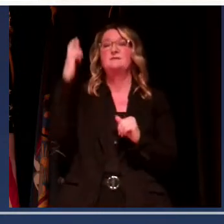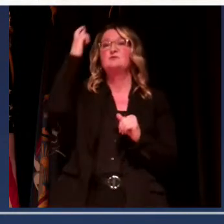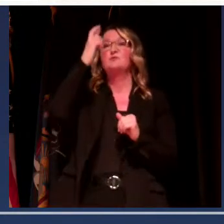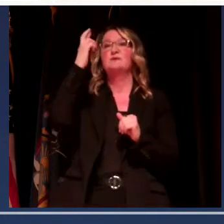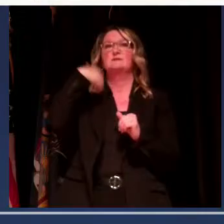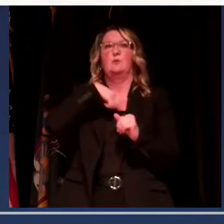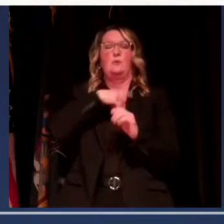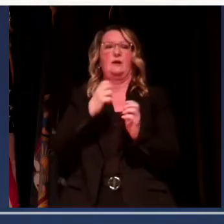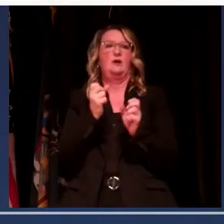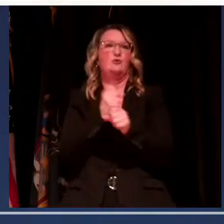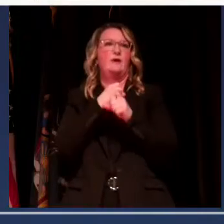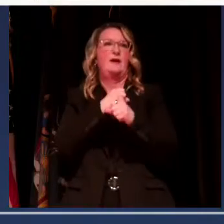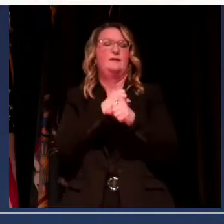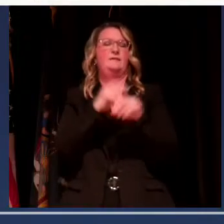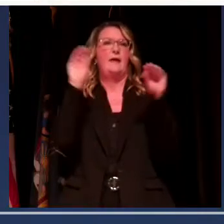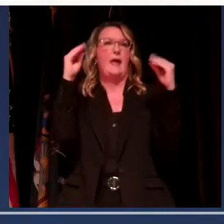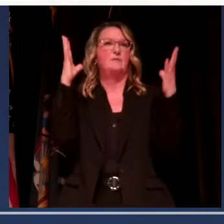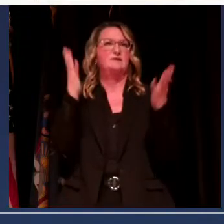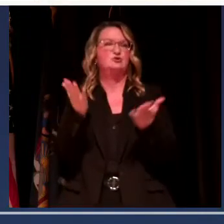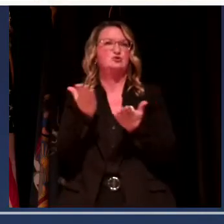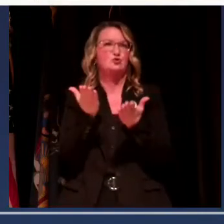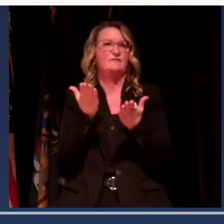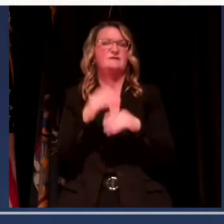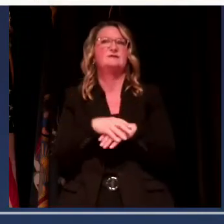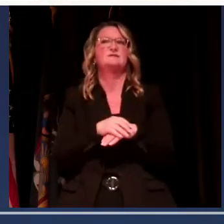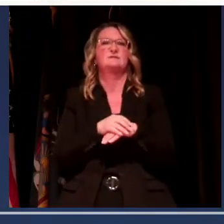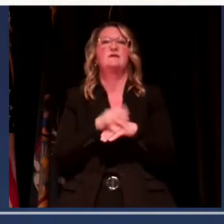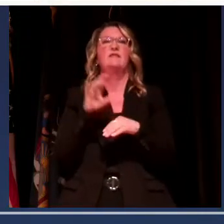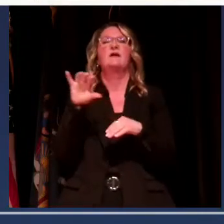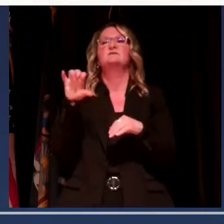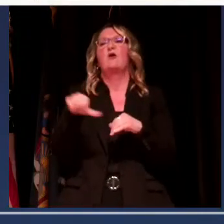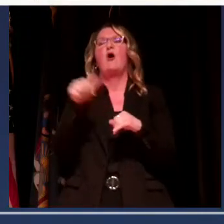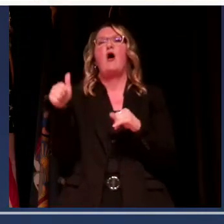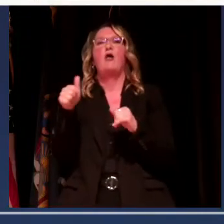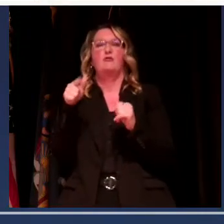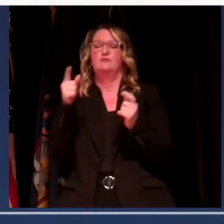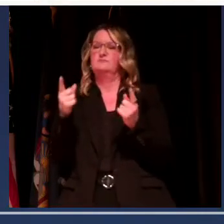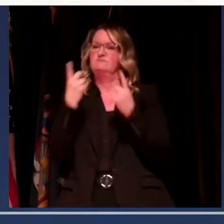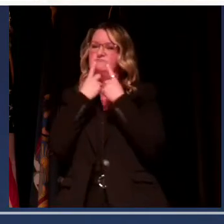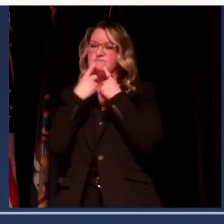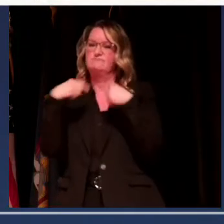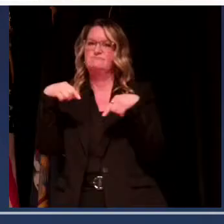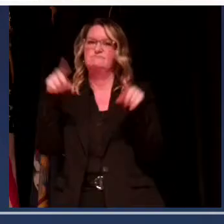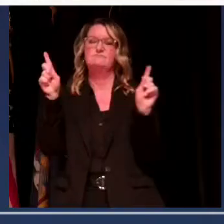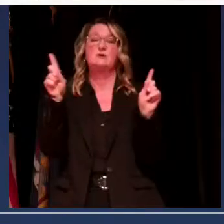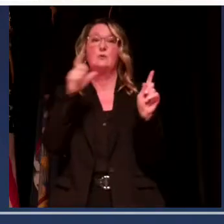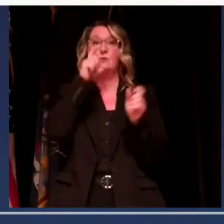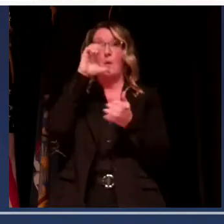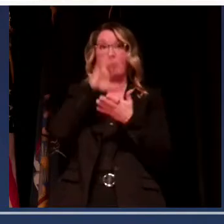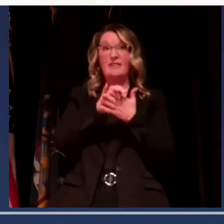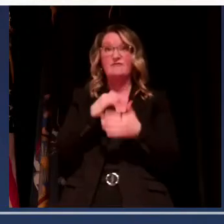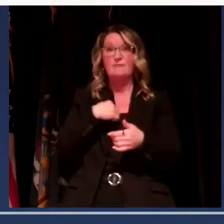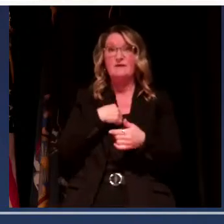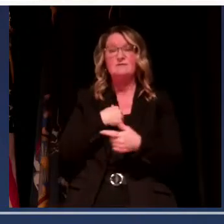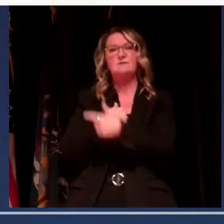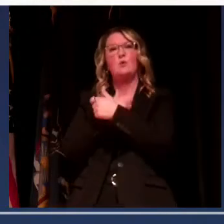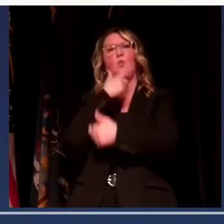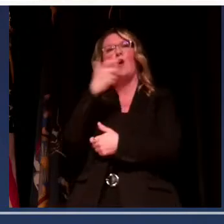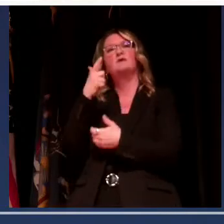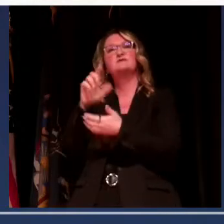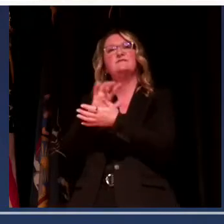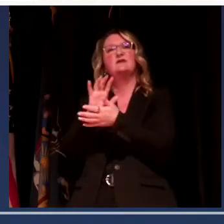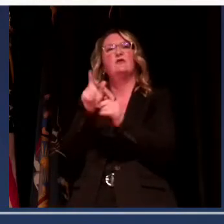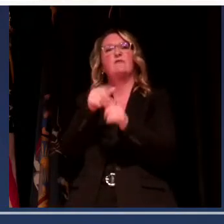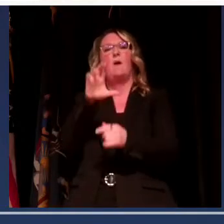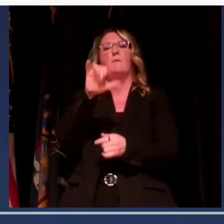we created the ambulance service, which has been another unqualified success. Don't believe me? Watch this video from